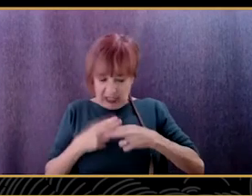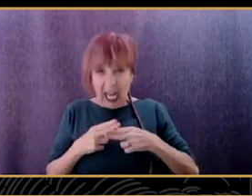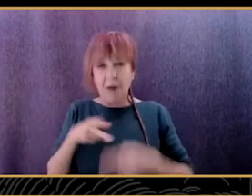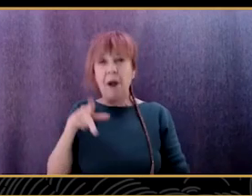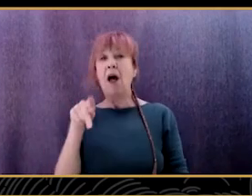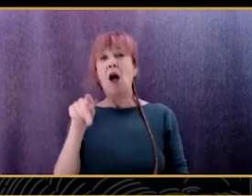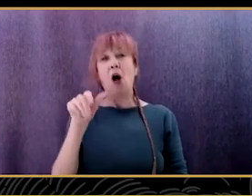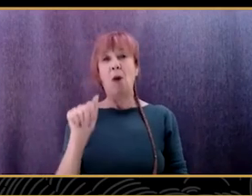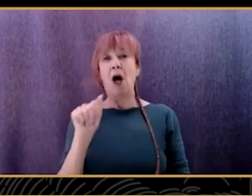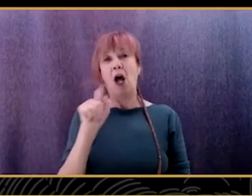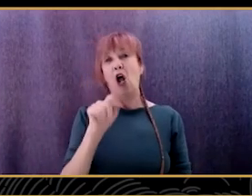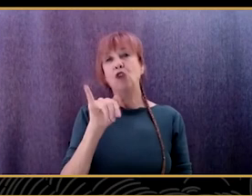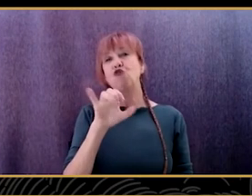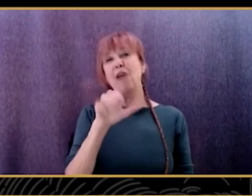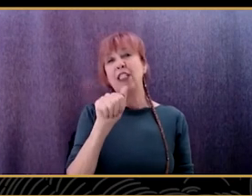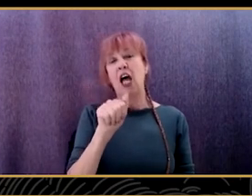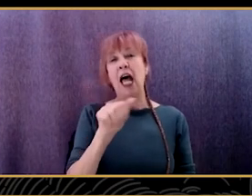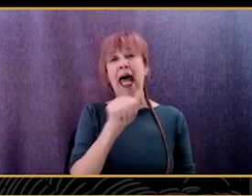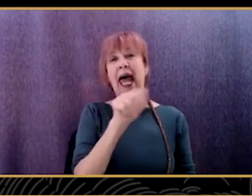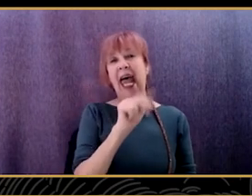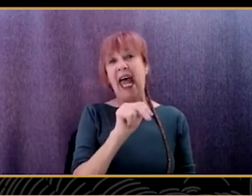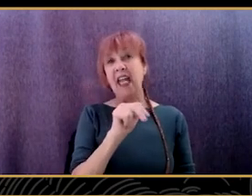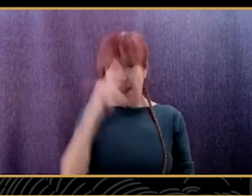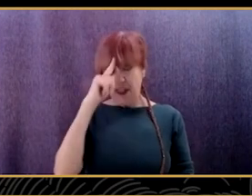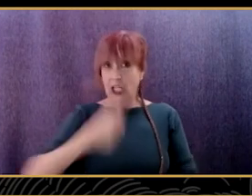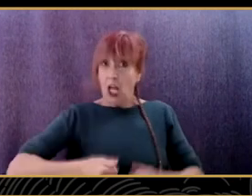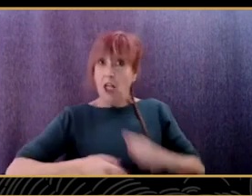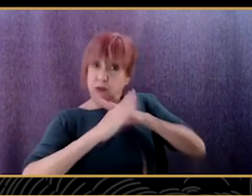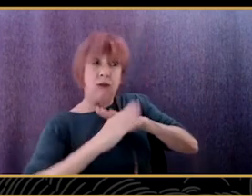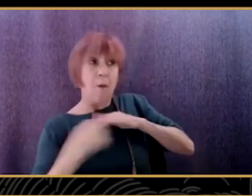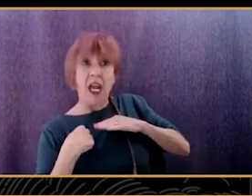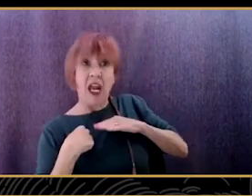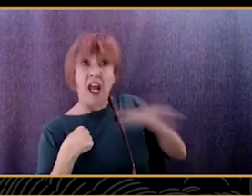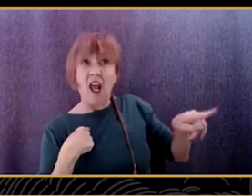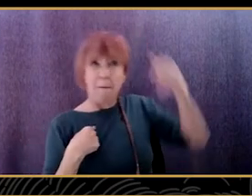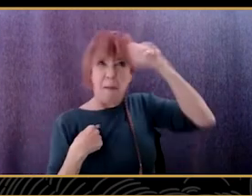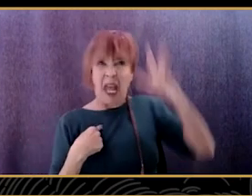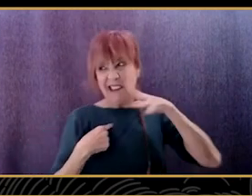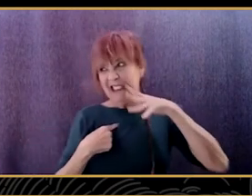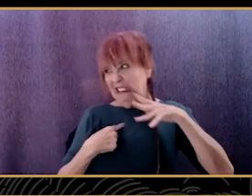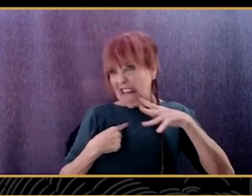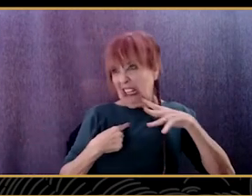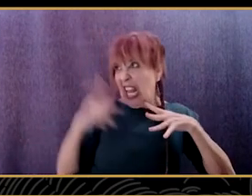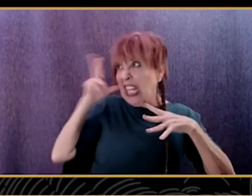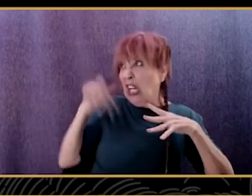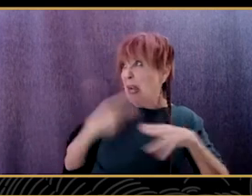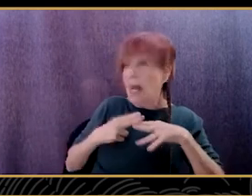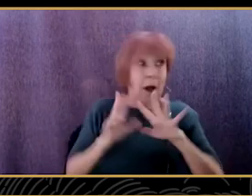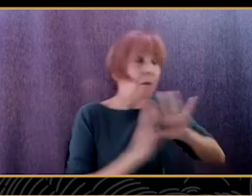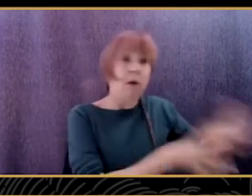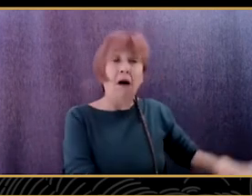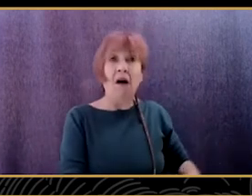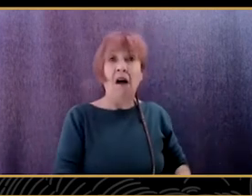shield and shelter that leering men would skulk away at the slap of it. Her hands on the hips